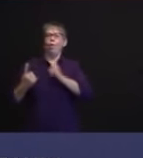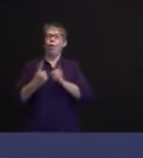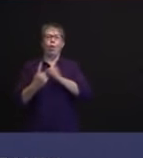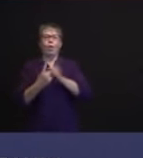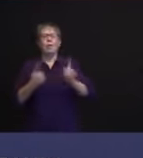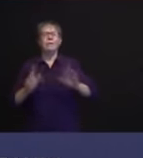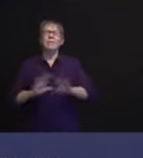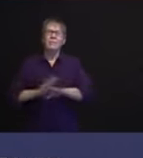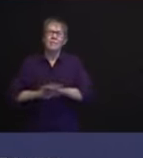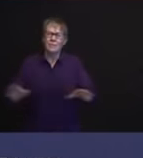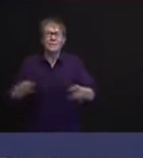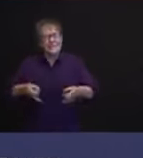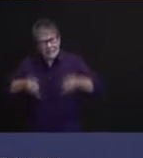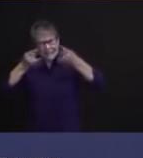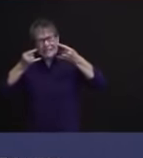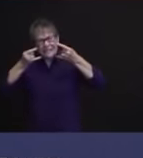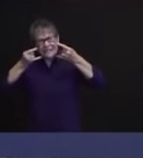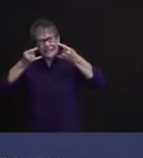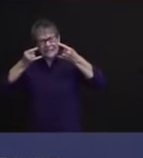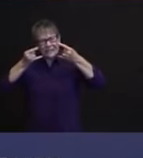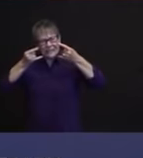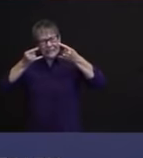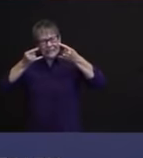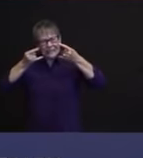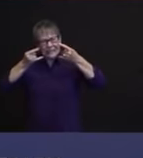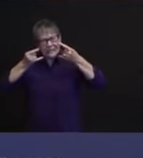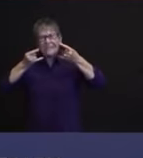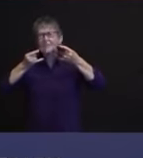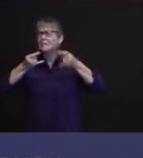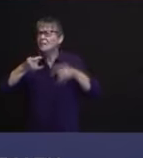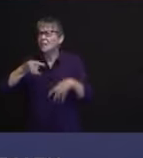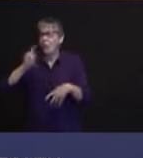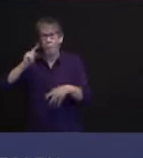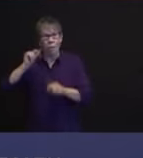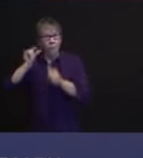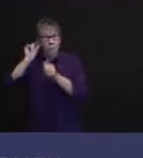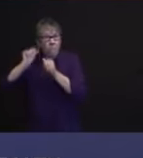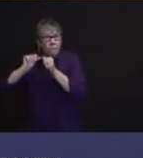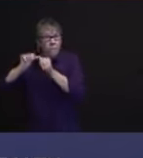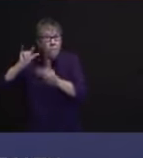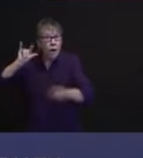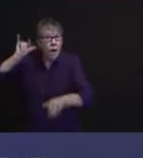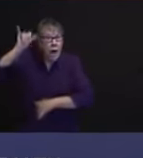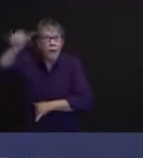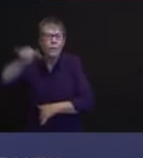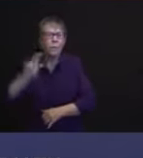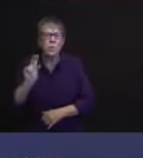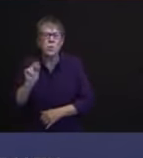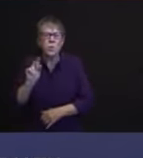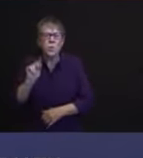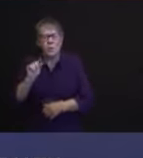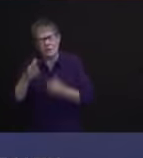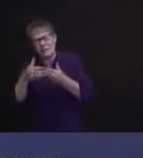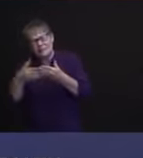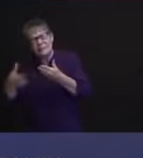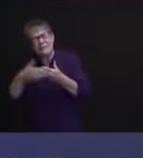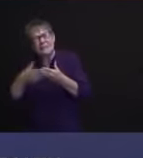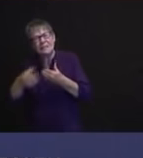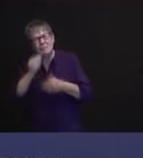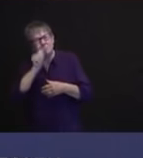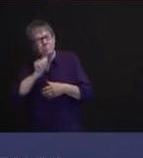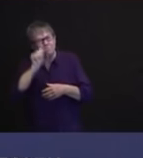of vaccines next month. Obviously, first and foremost, healthcare workers, frontline, essential,